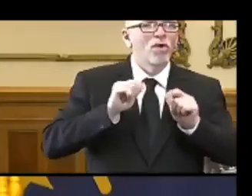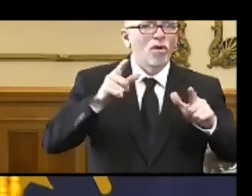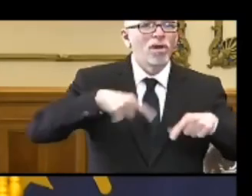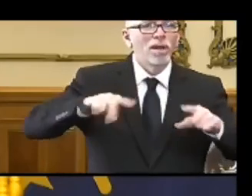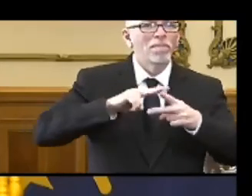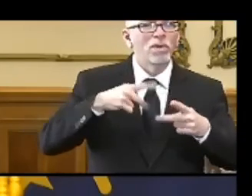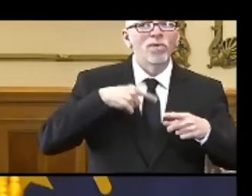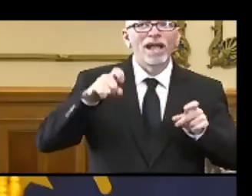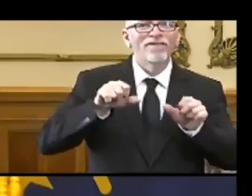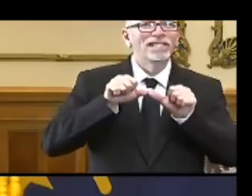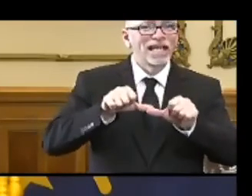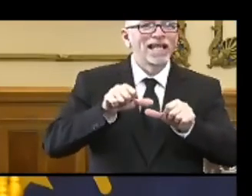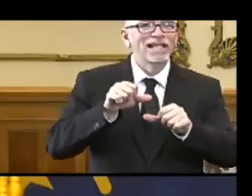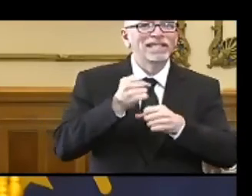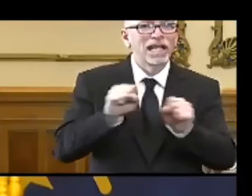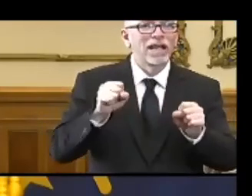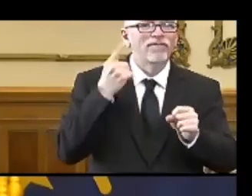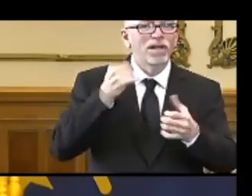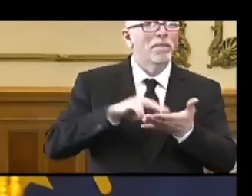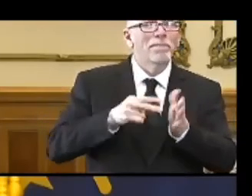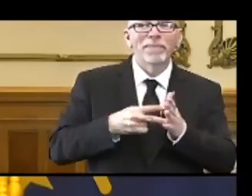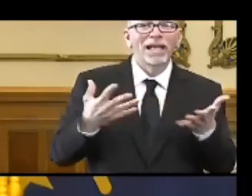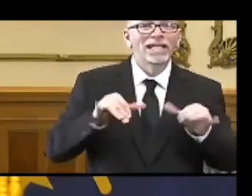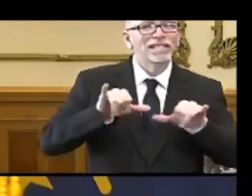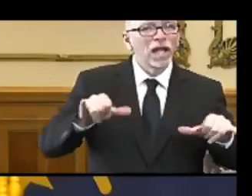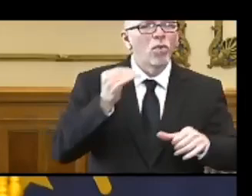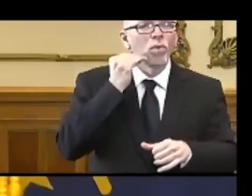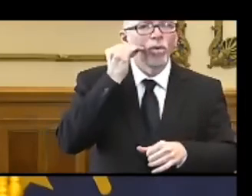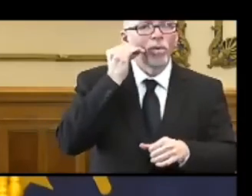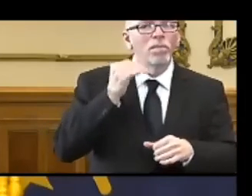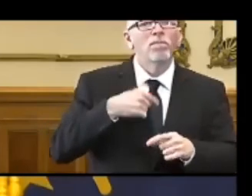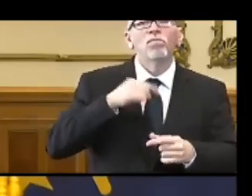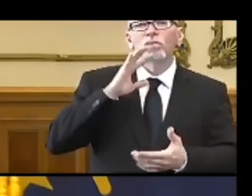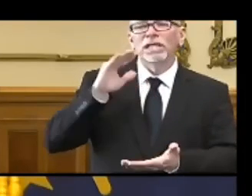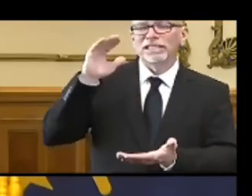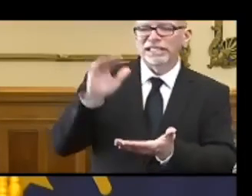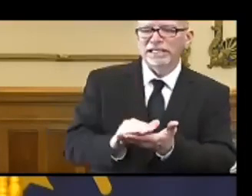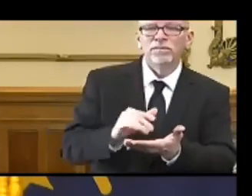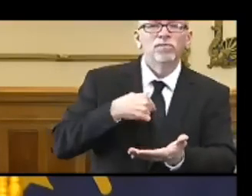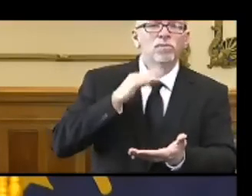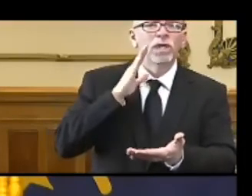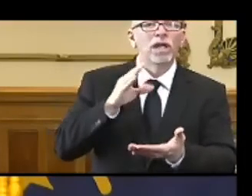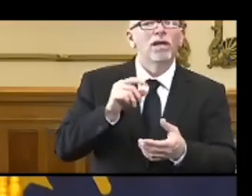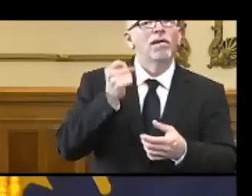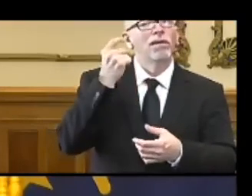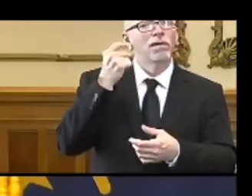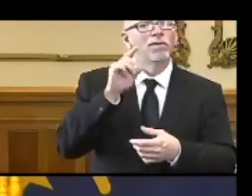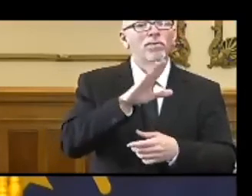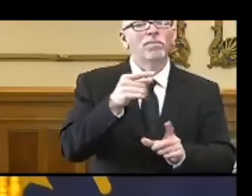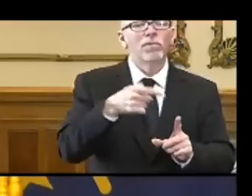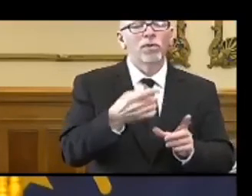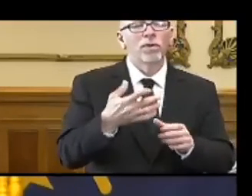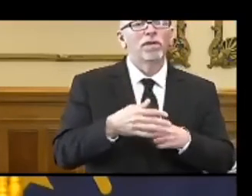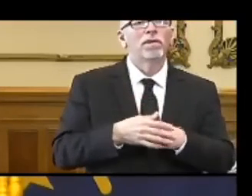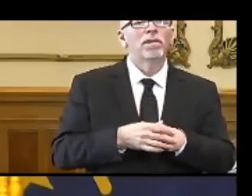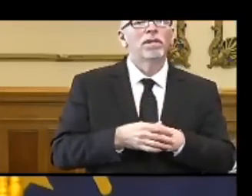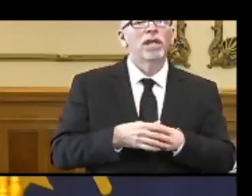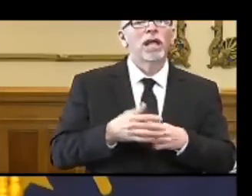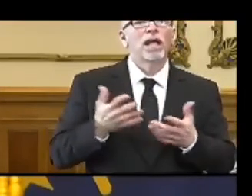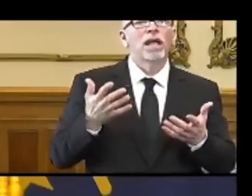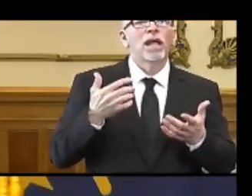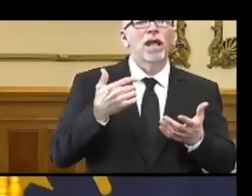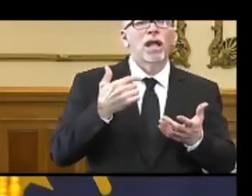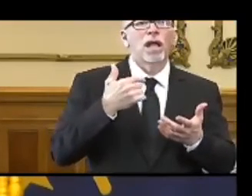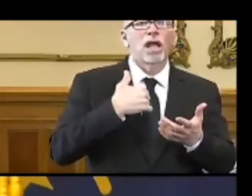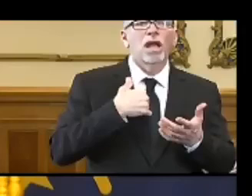safe right now. And unfortunately, that means staying home. But we're going to minimize this. And I would say, on the other hand, to your point,